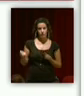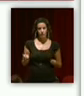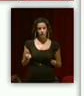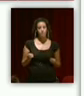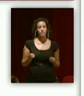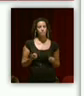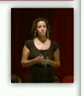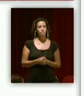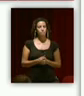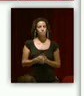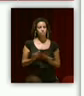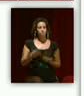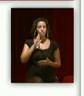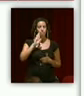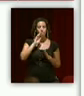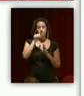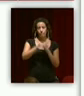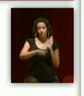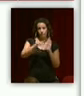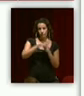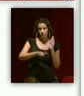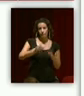also part of the market.